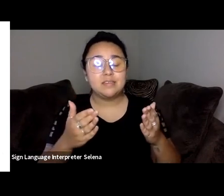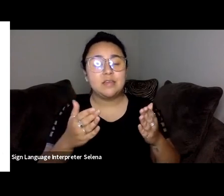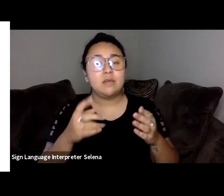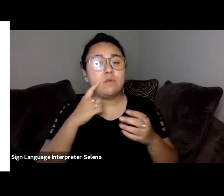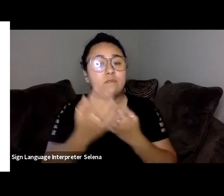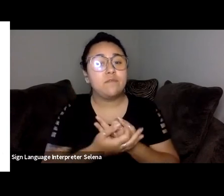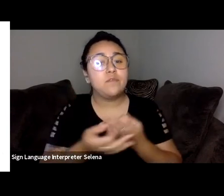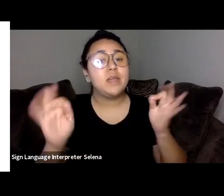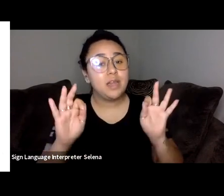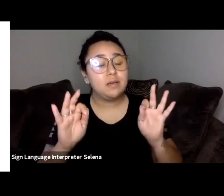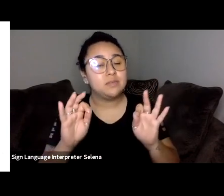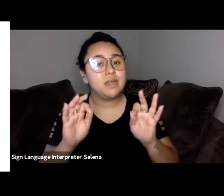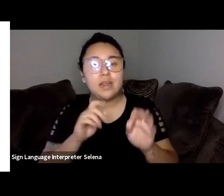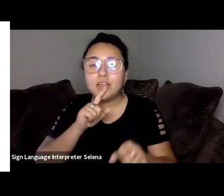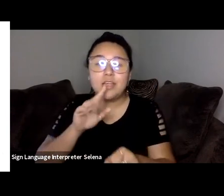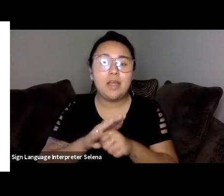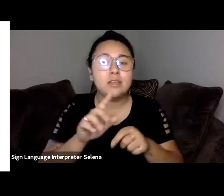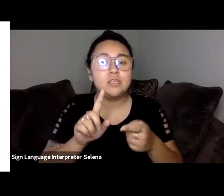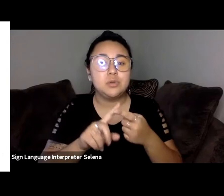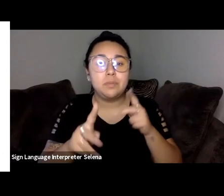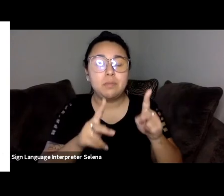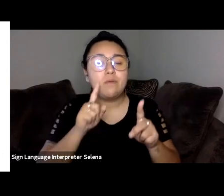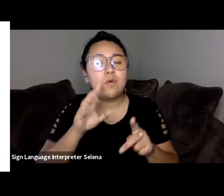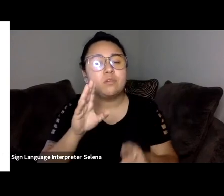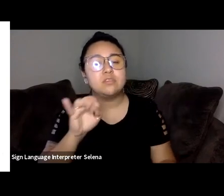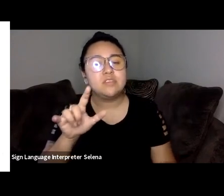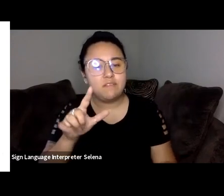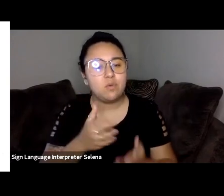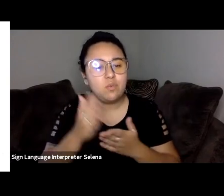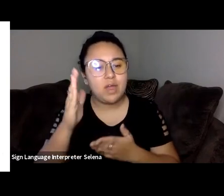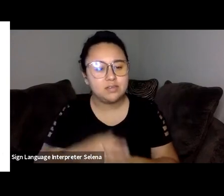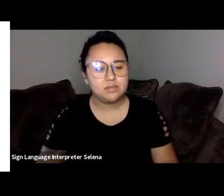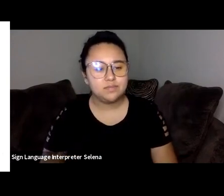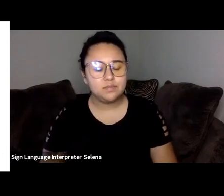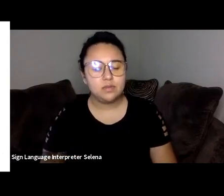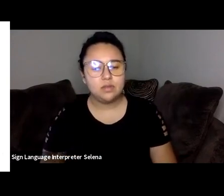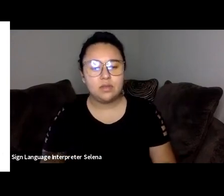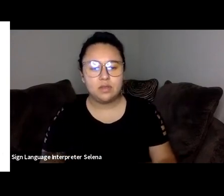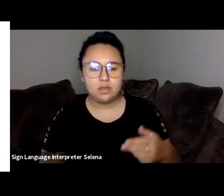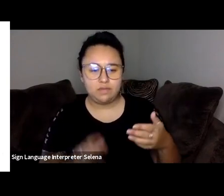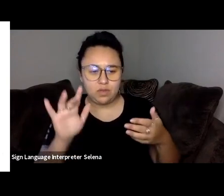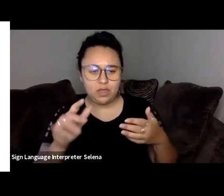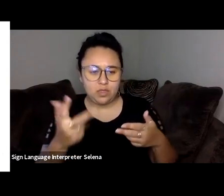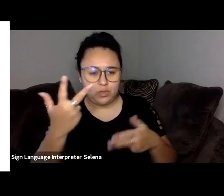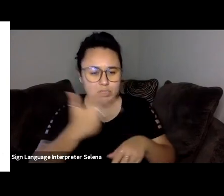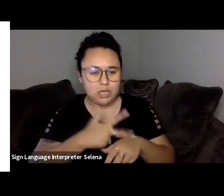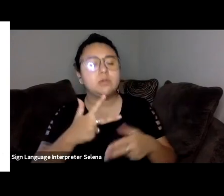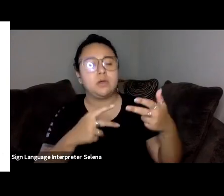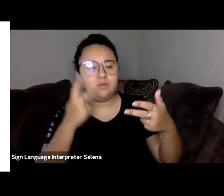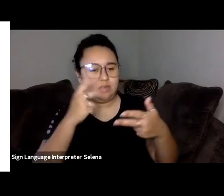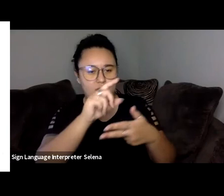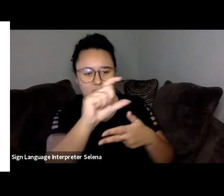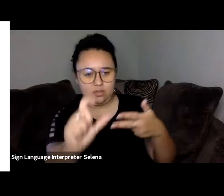rights. So we can press forward a couple more times here, I think 3. Yeah, it reflects some of this racial